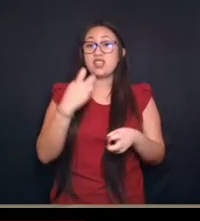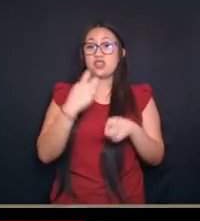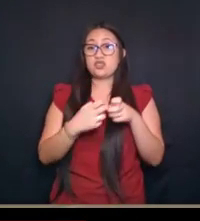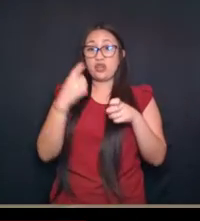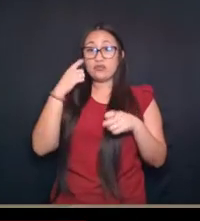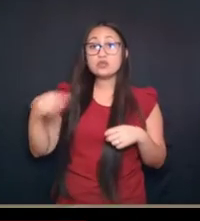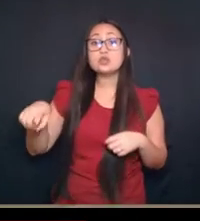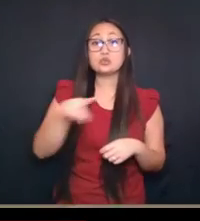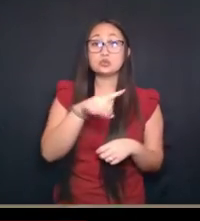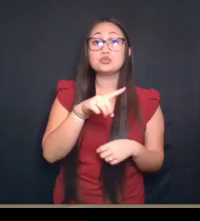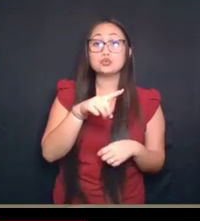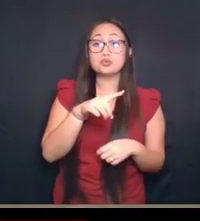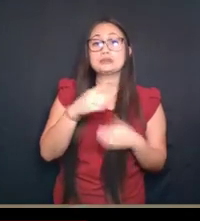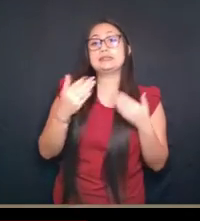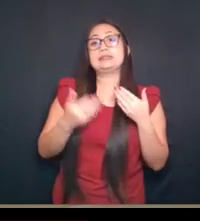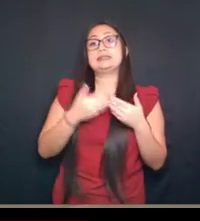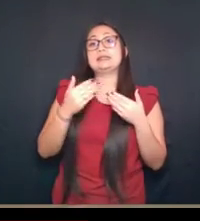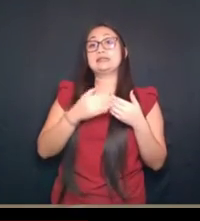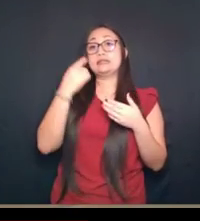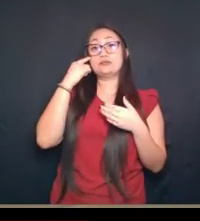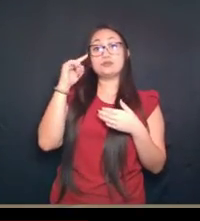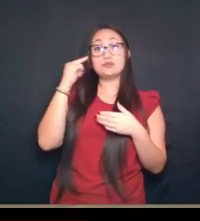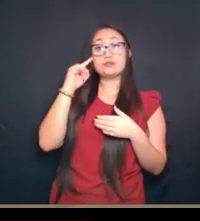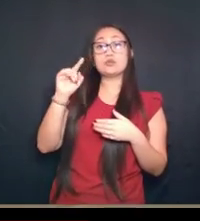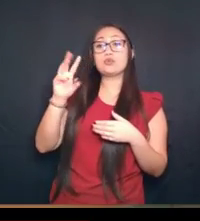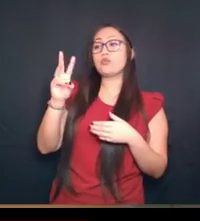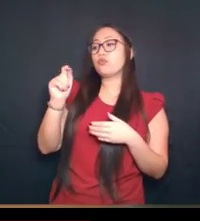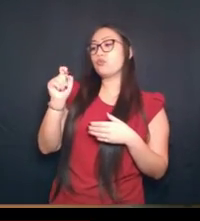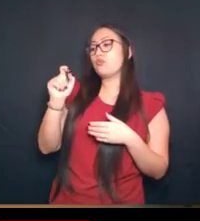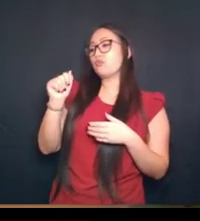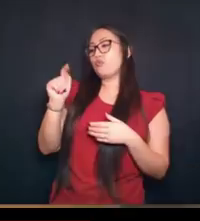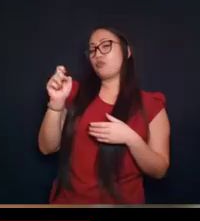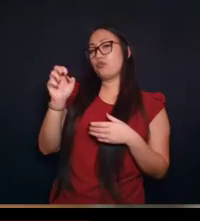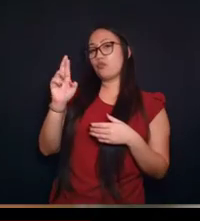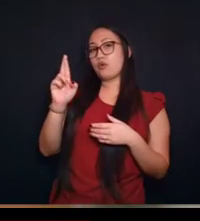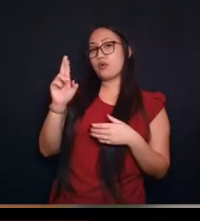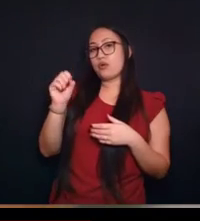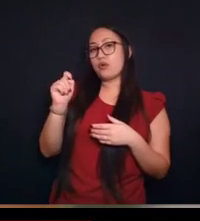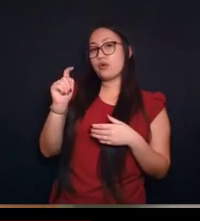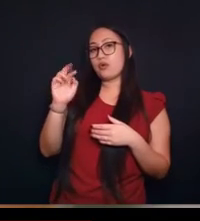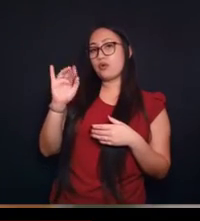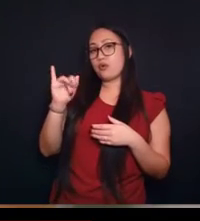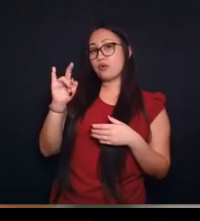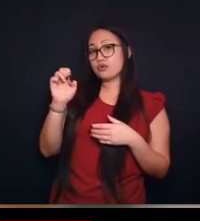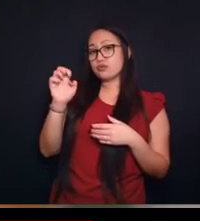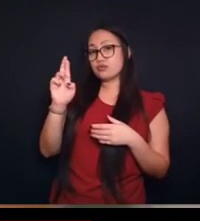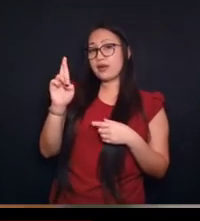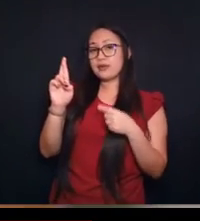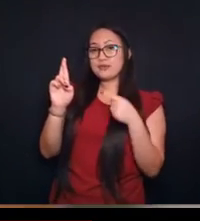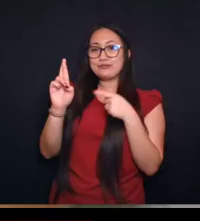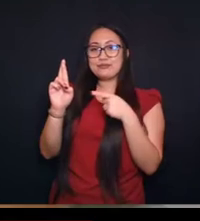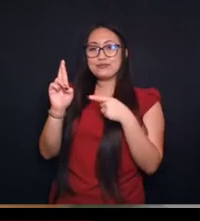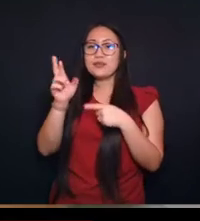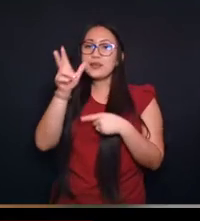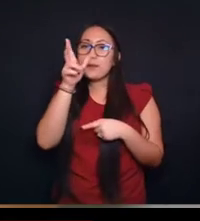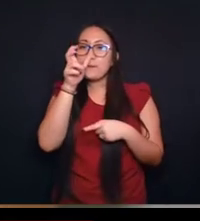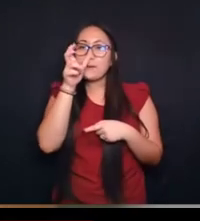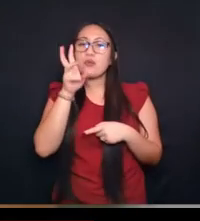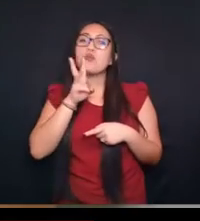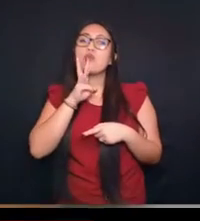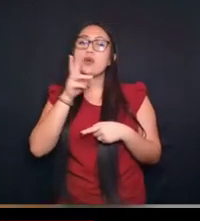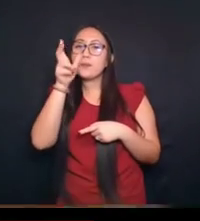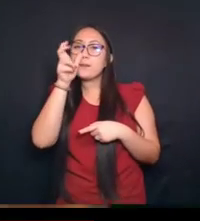to do, it is easy for a water strider. A water strider is a water bug that looks like a